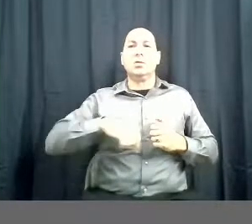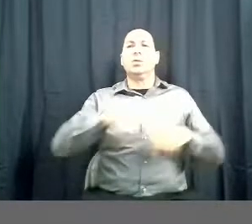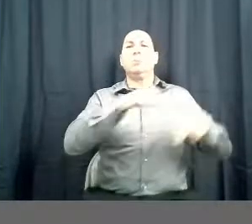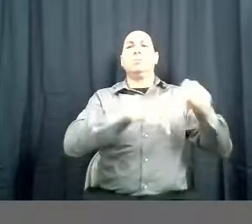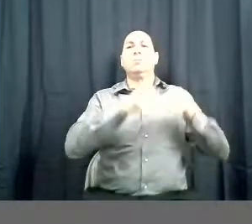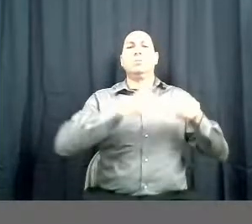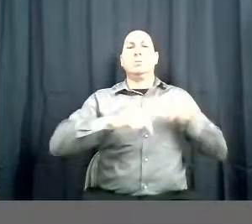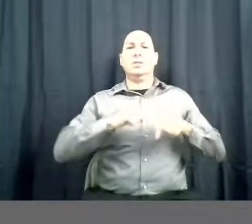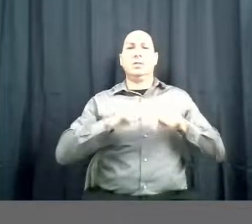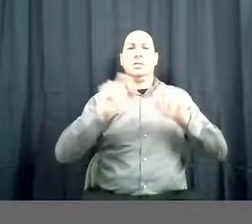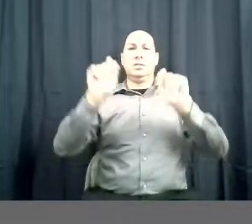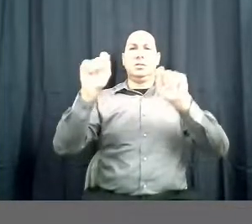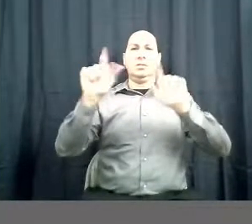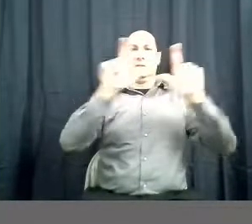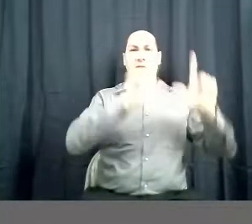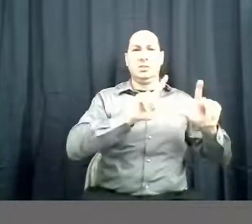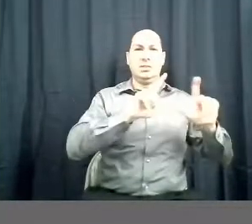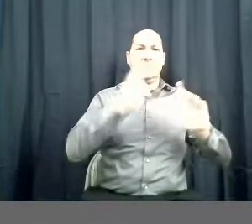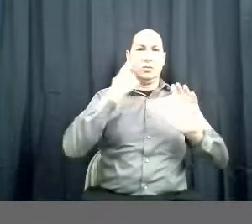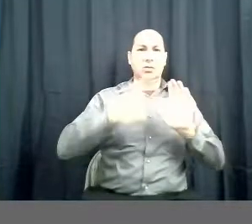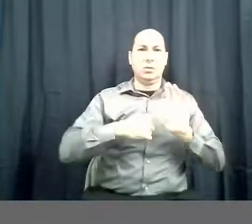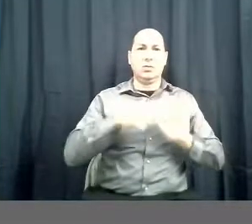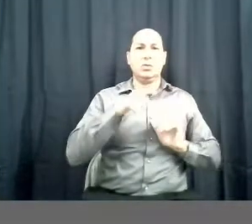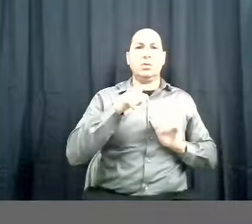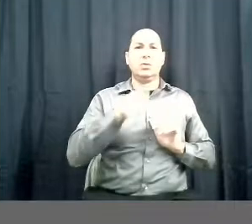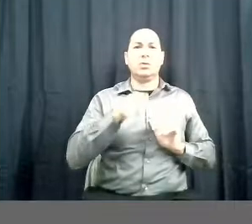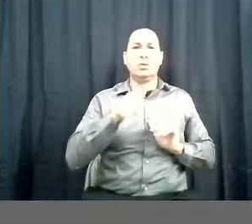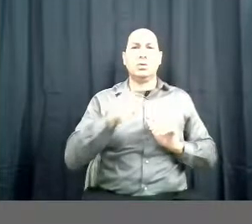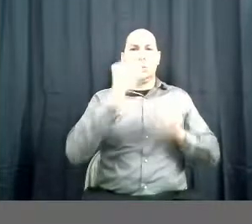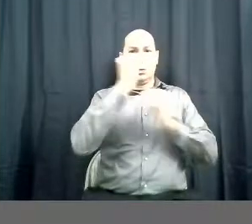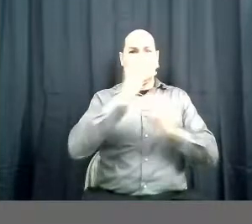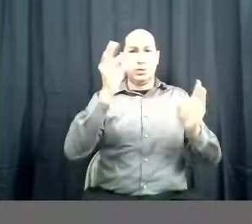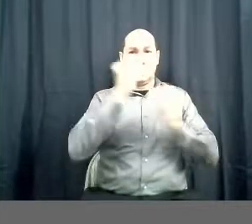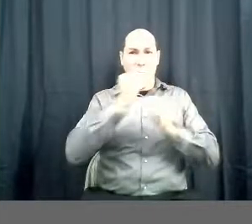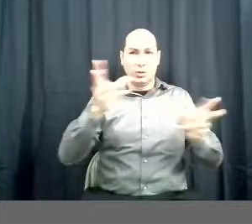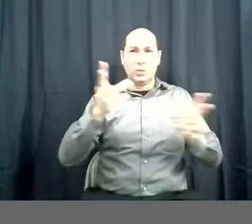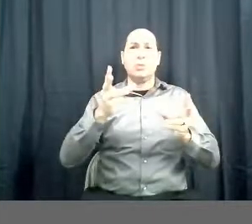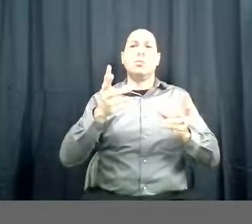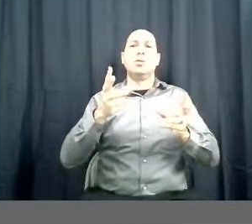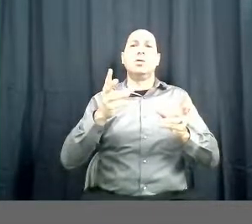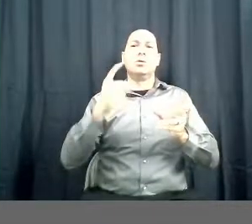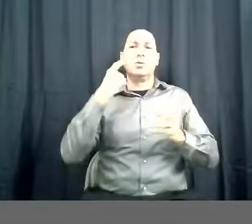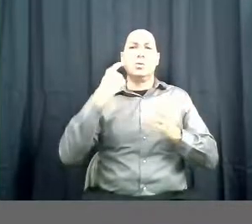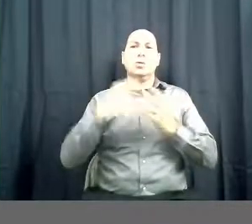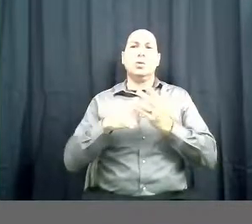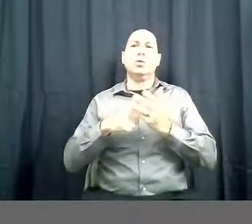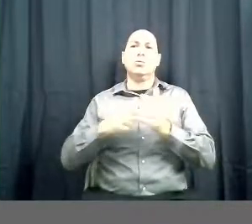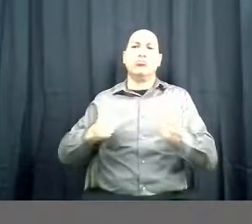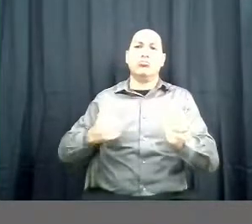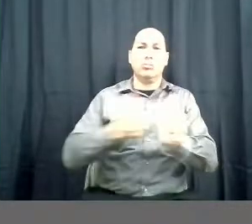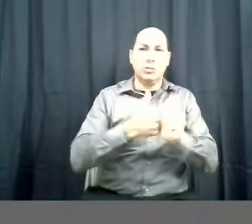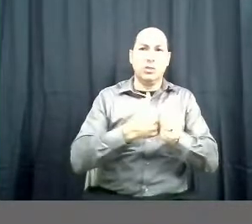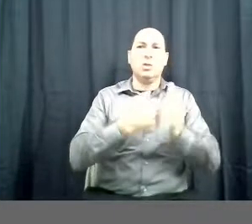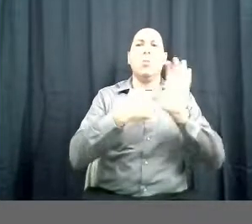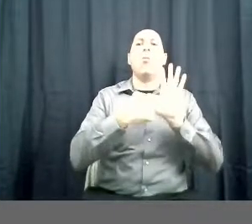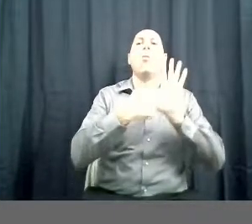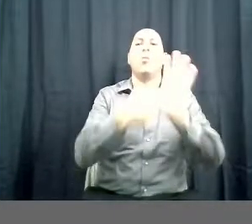slide, and you see that when new information comes in, the fiscal plans are updated to reflect that. Last